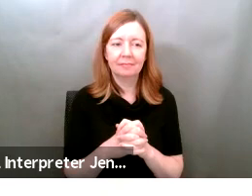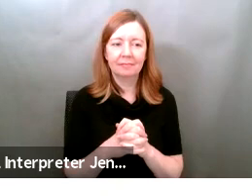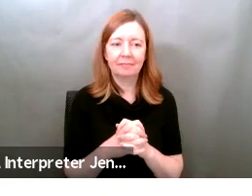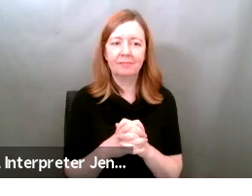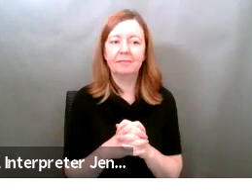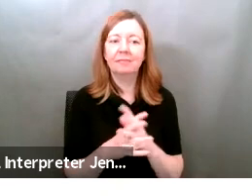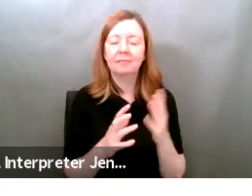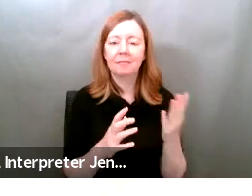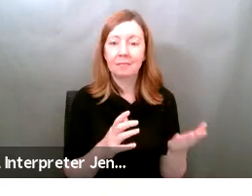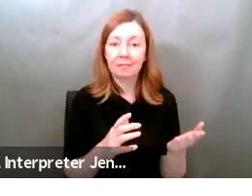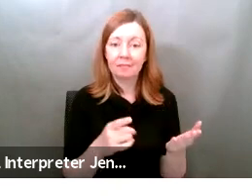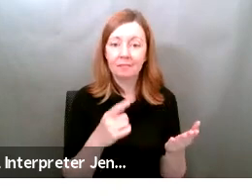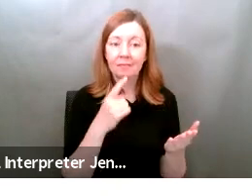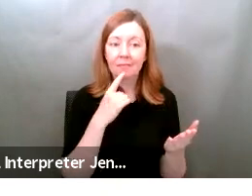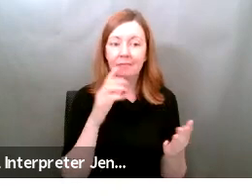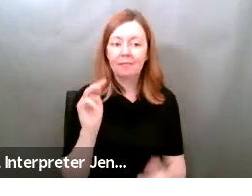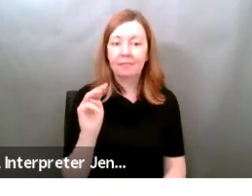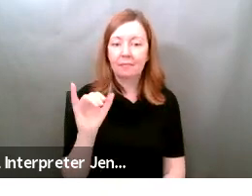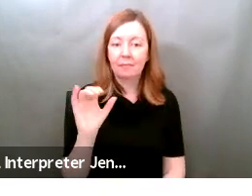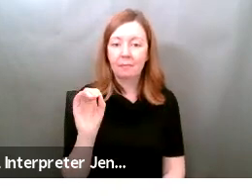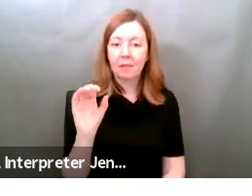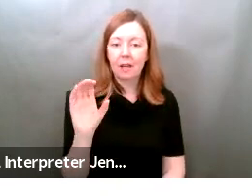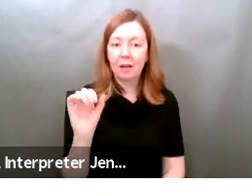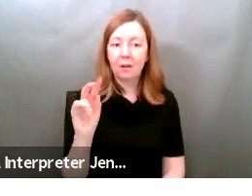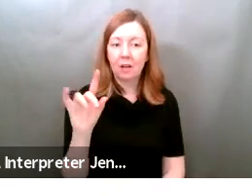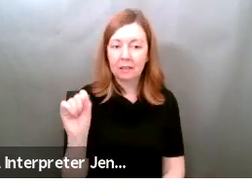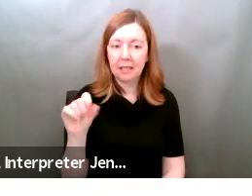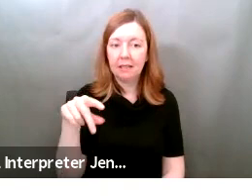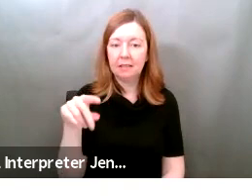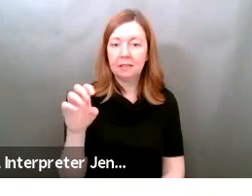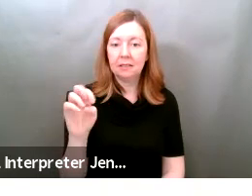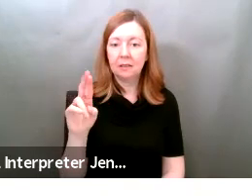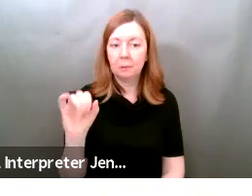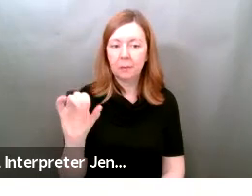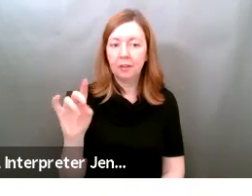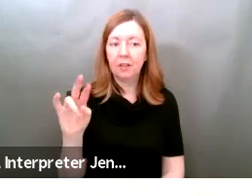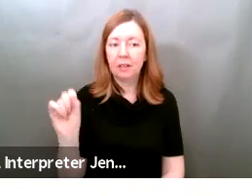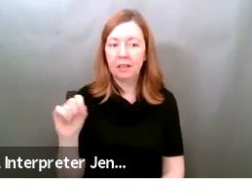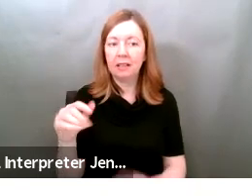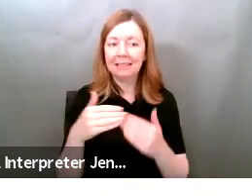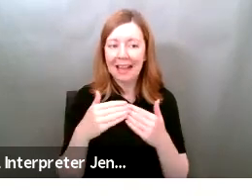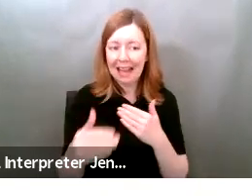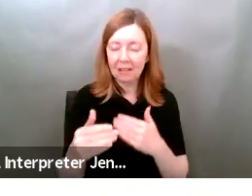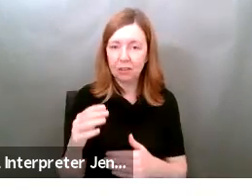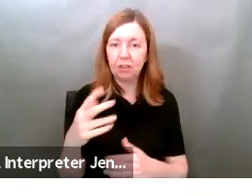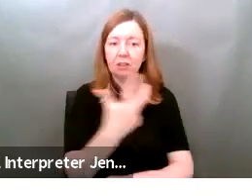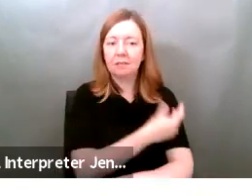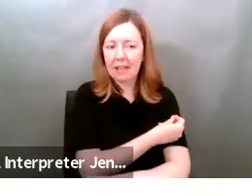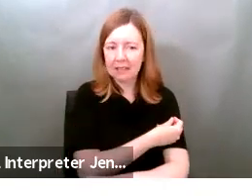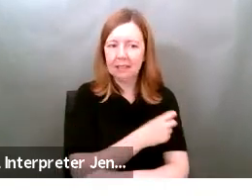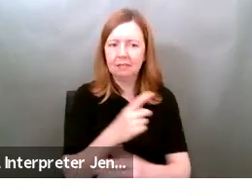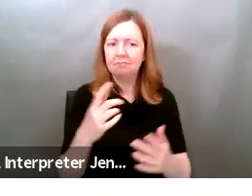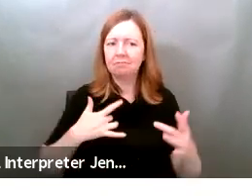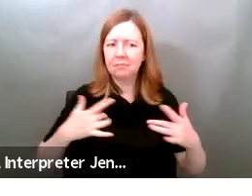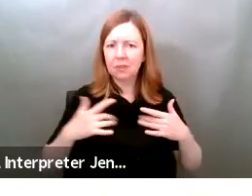So this question is about myocarditis and pericarditis after the mRNA COVID vaccine, and what are the concerning factors